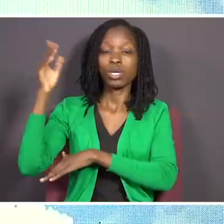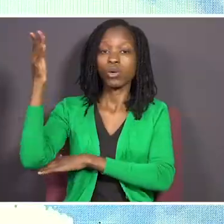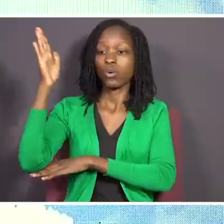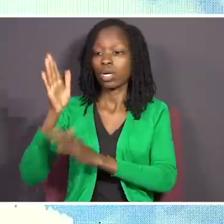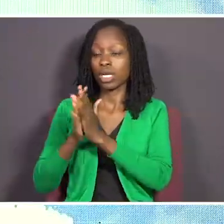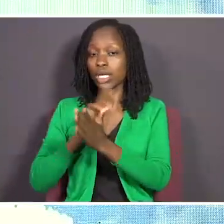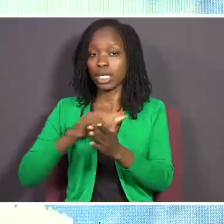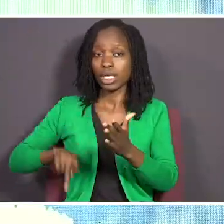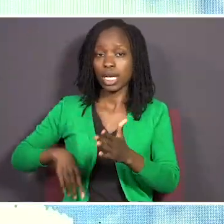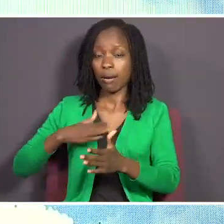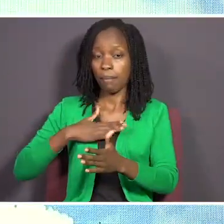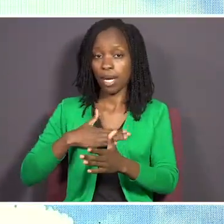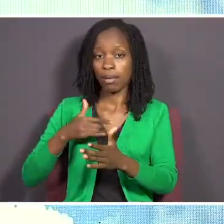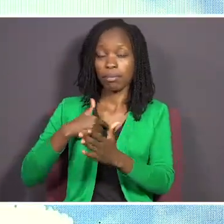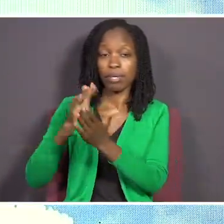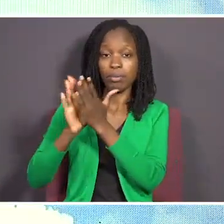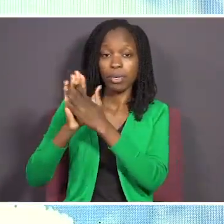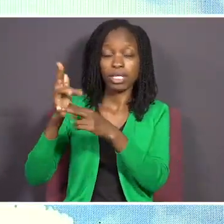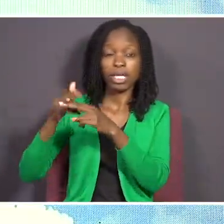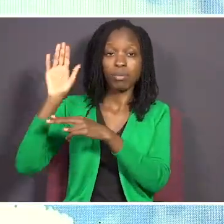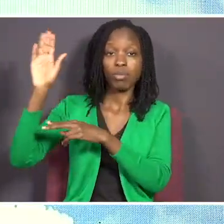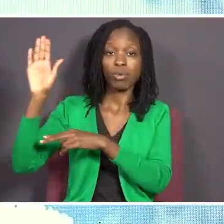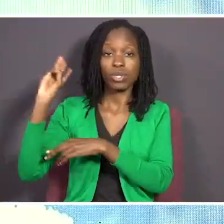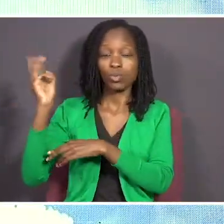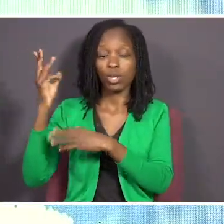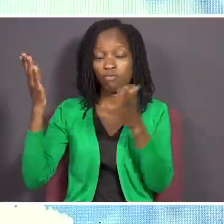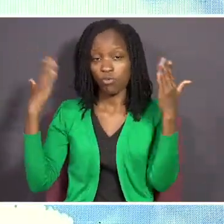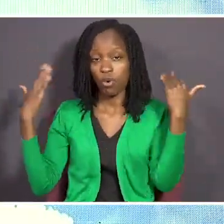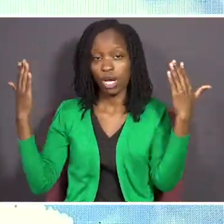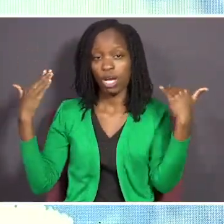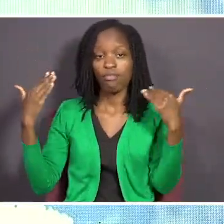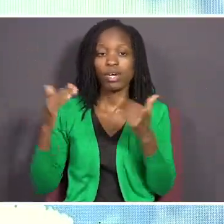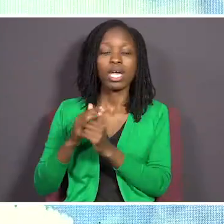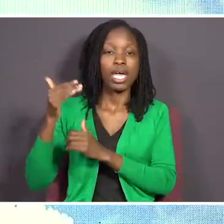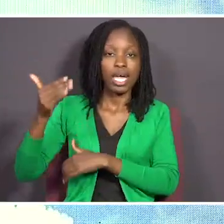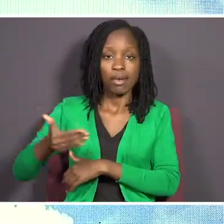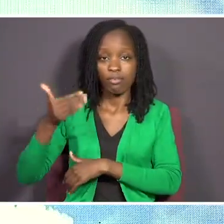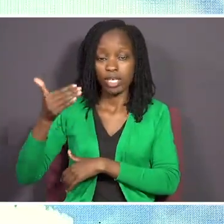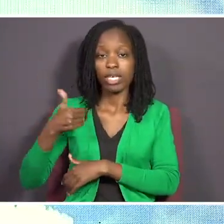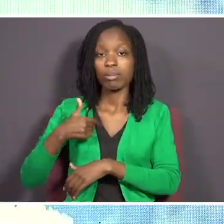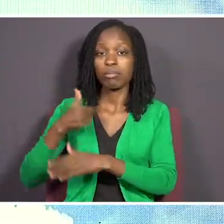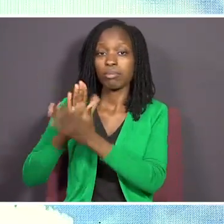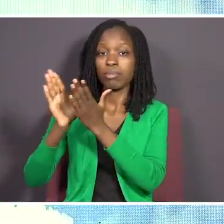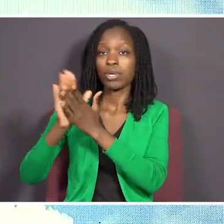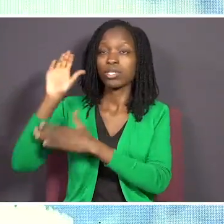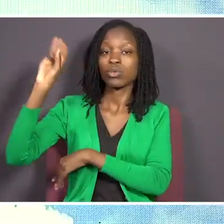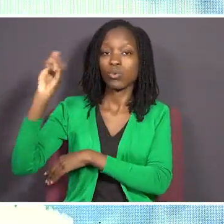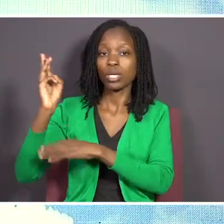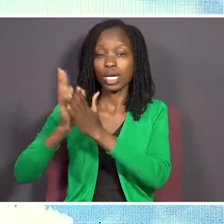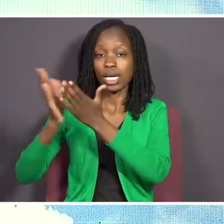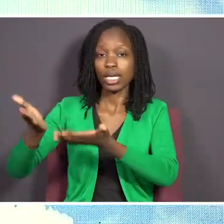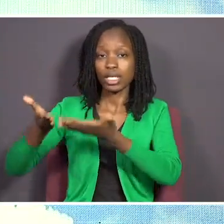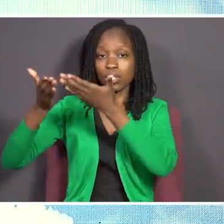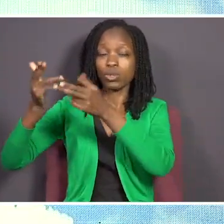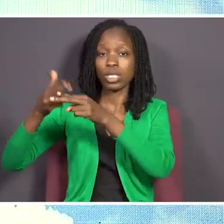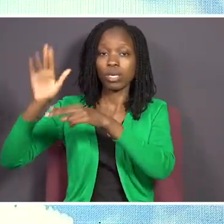King. I will praise your name forever and ever. Every day I will praise you and exalt